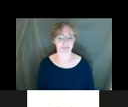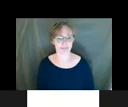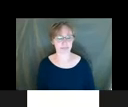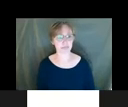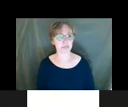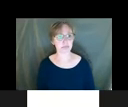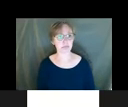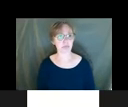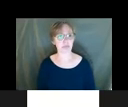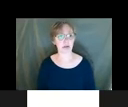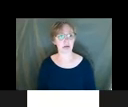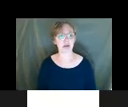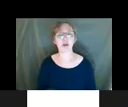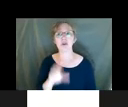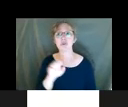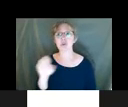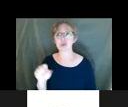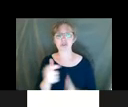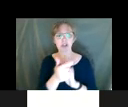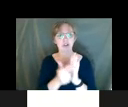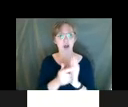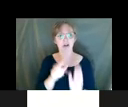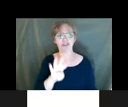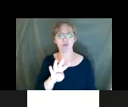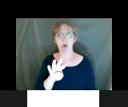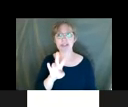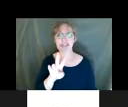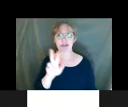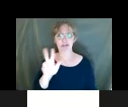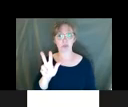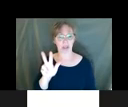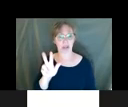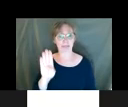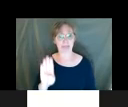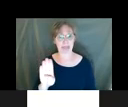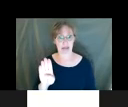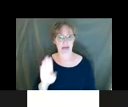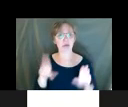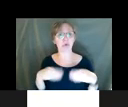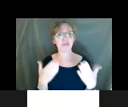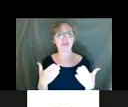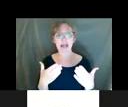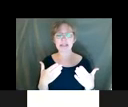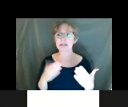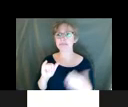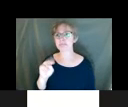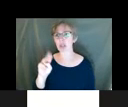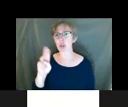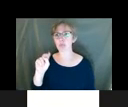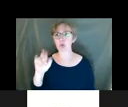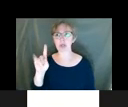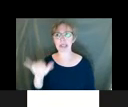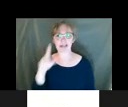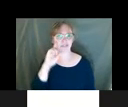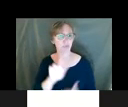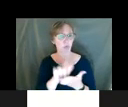Social Service Law 473B provides immunity from civil liability to persons who, in